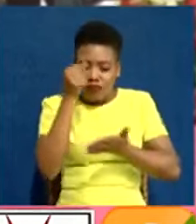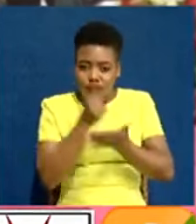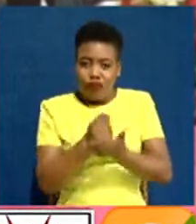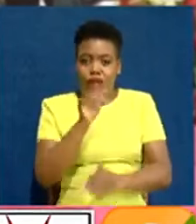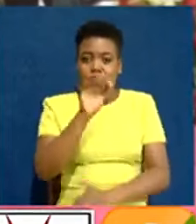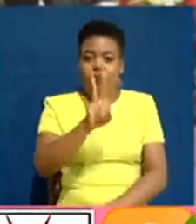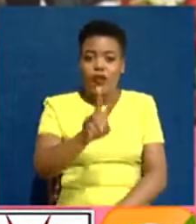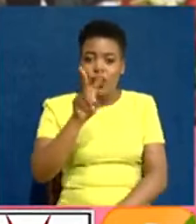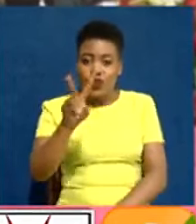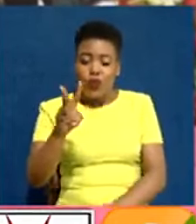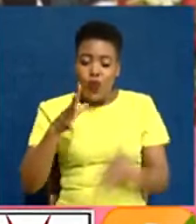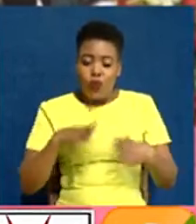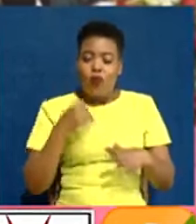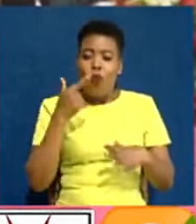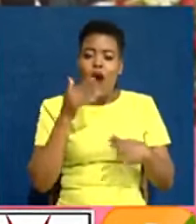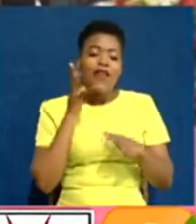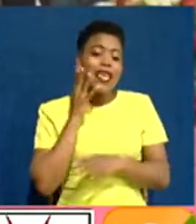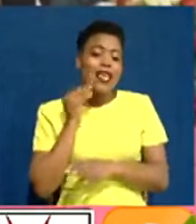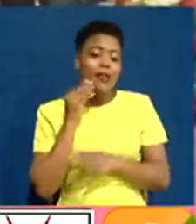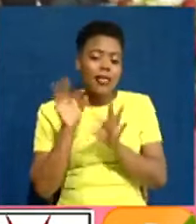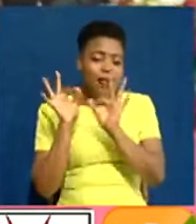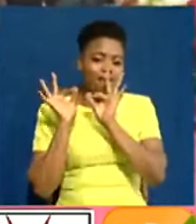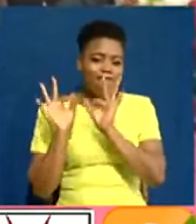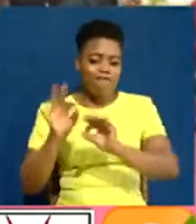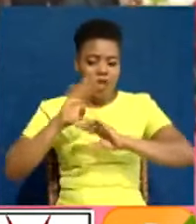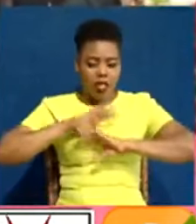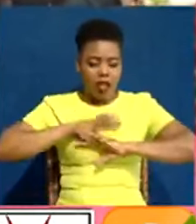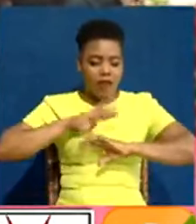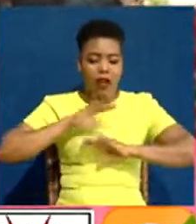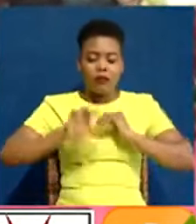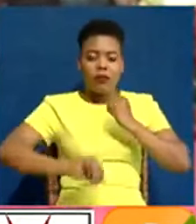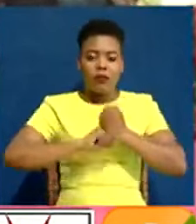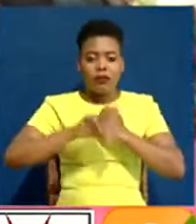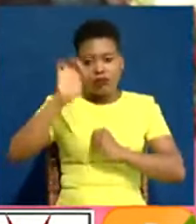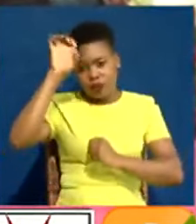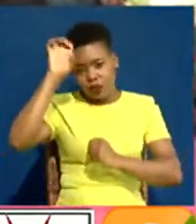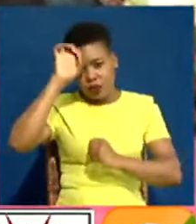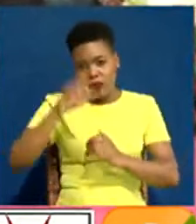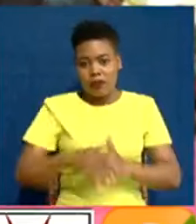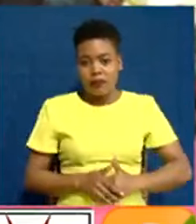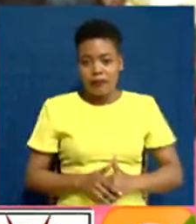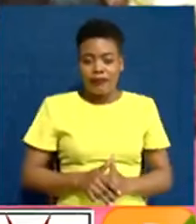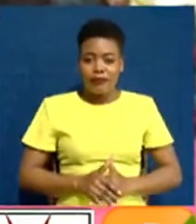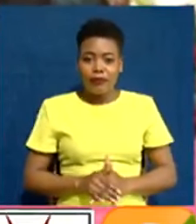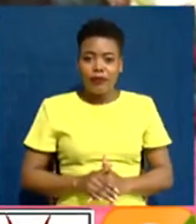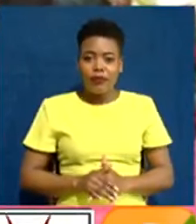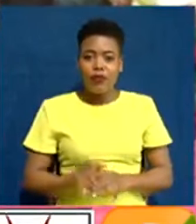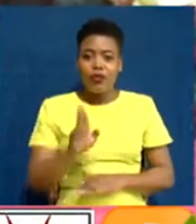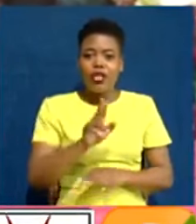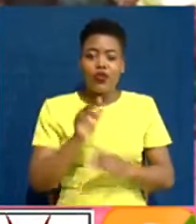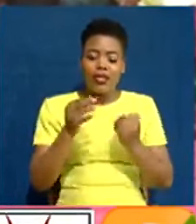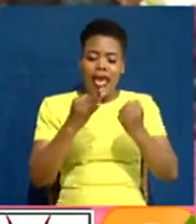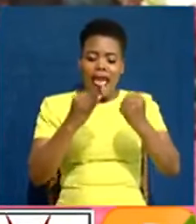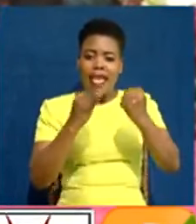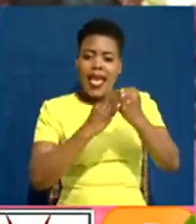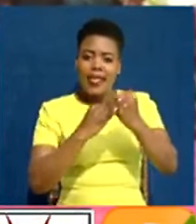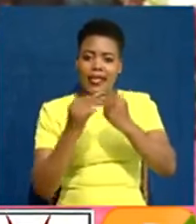people who had experience. And they took almost 8 months.